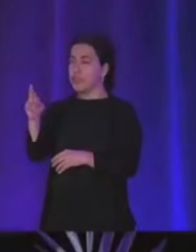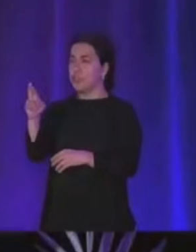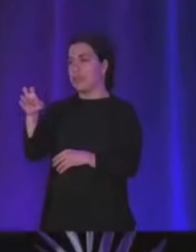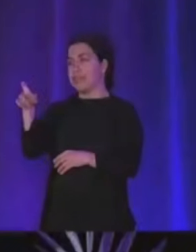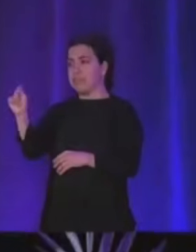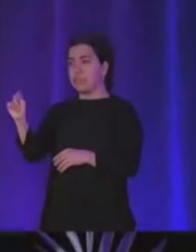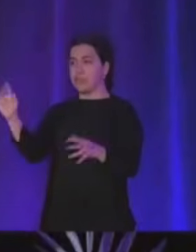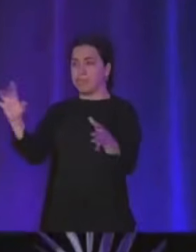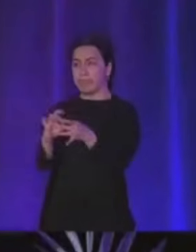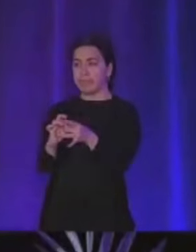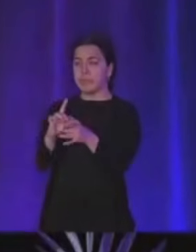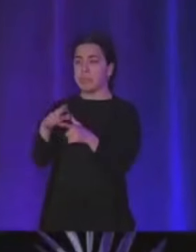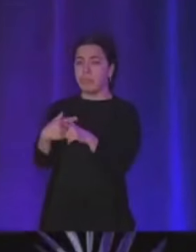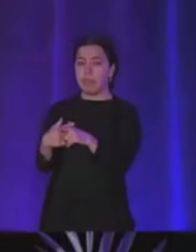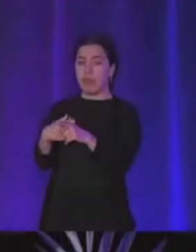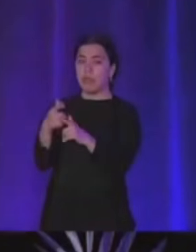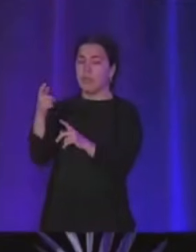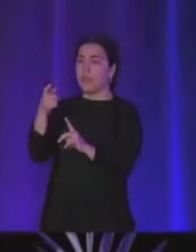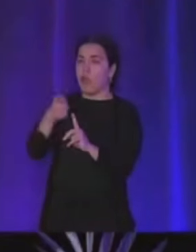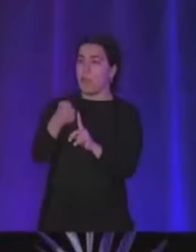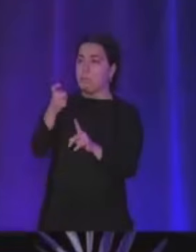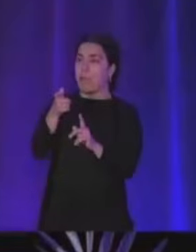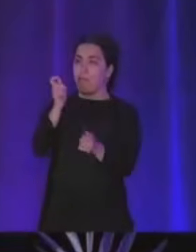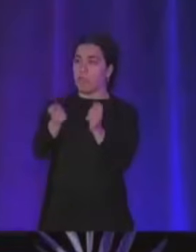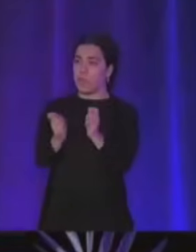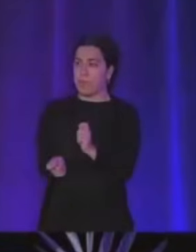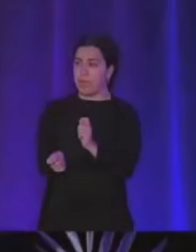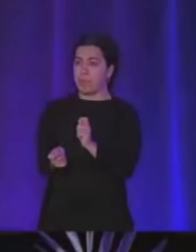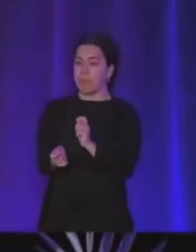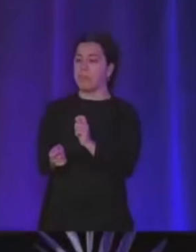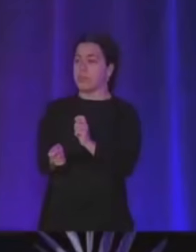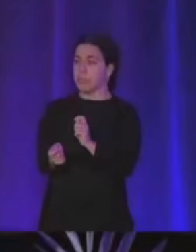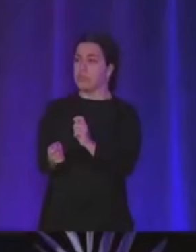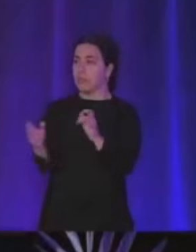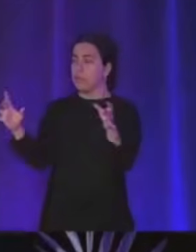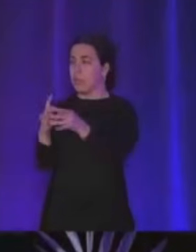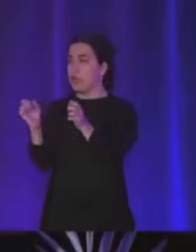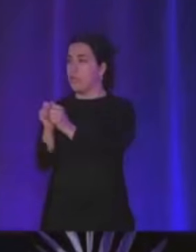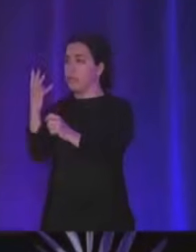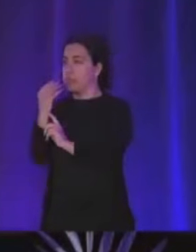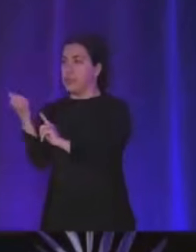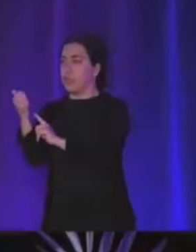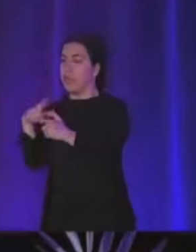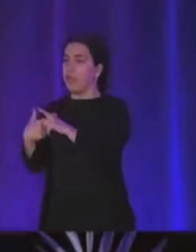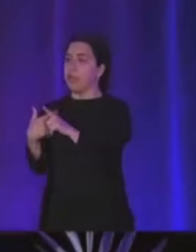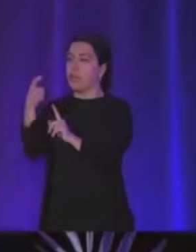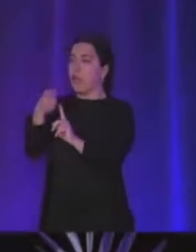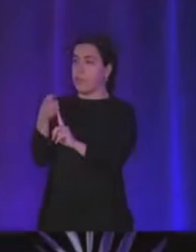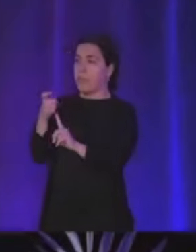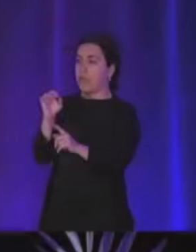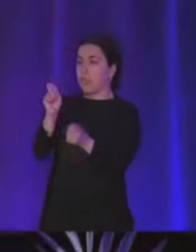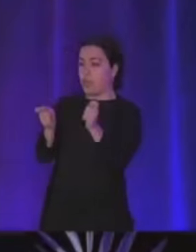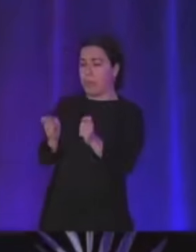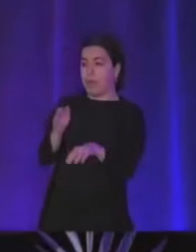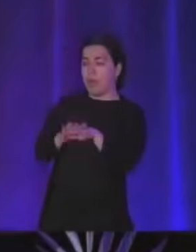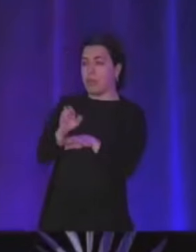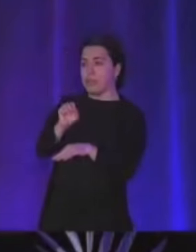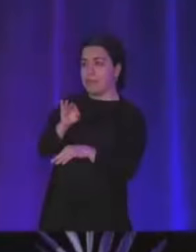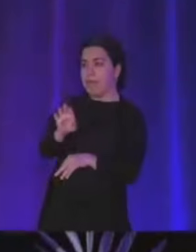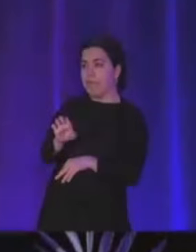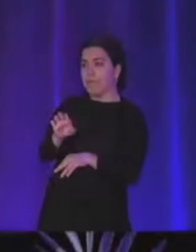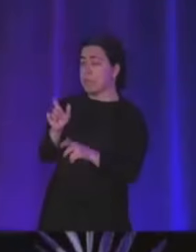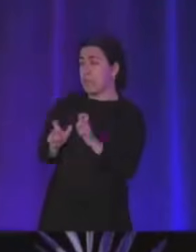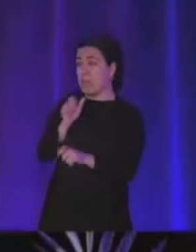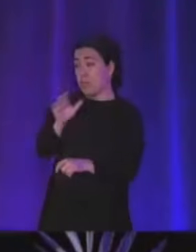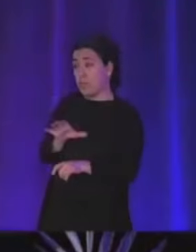extension and say that you can auto-format on save, which a lot of people don't do. And I see people manually typing